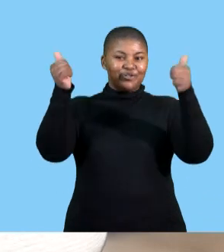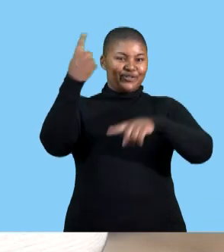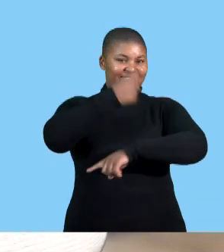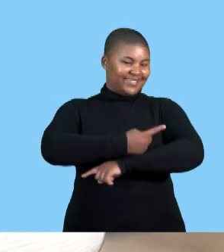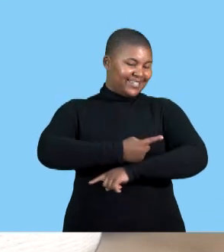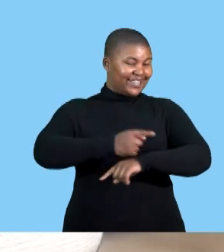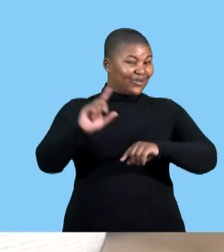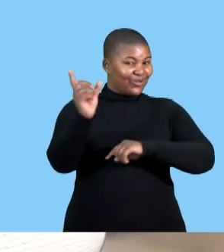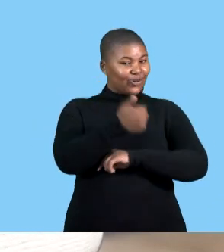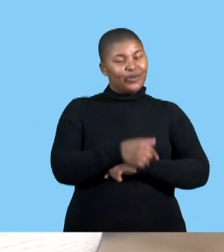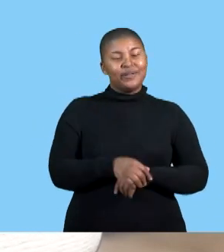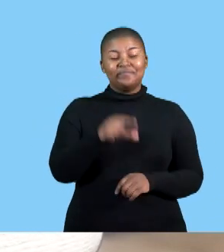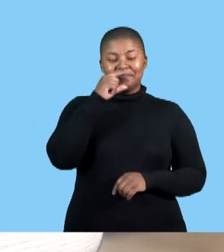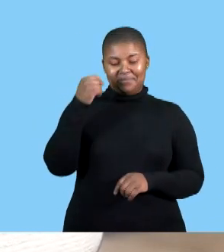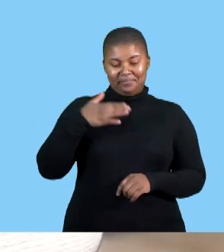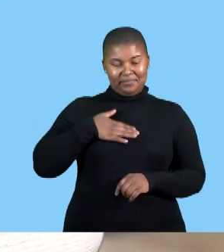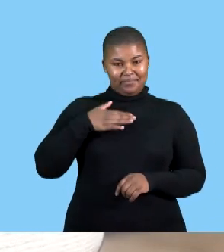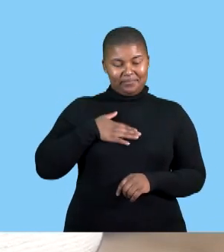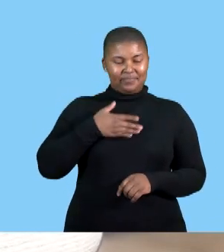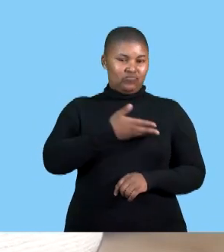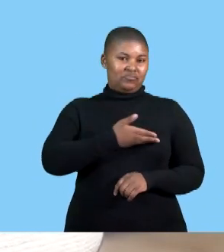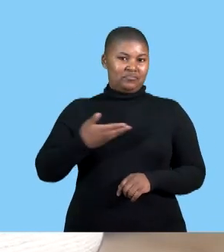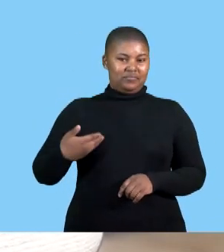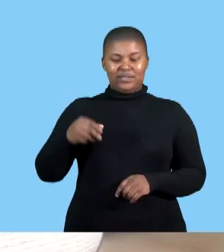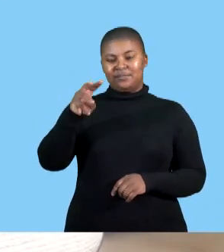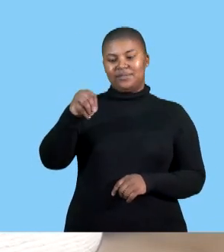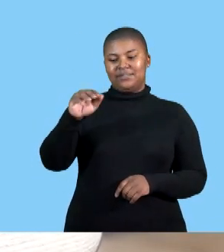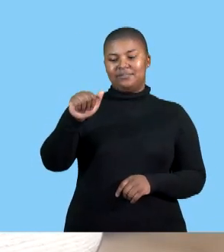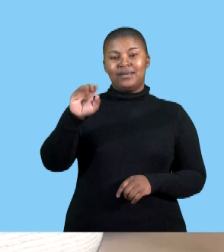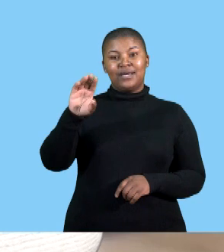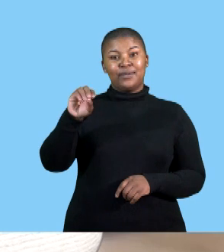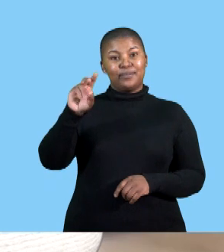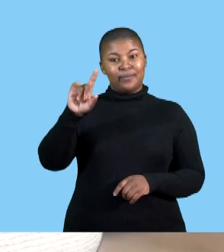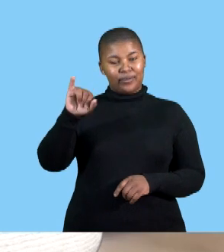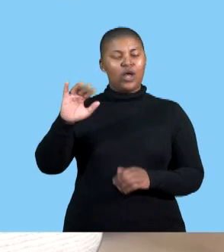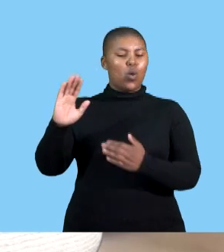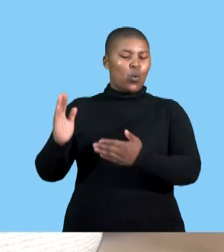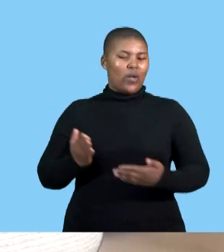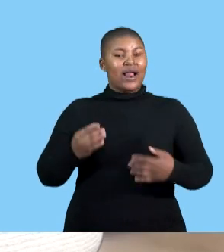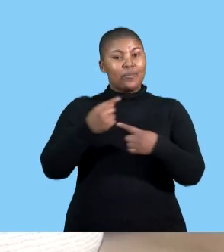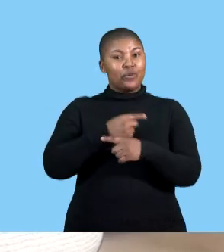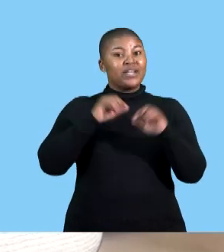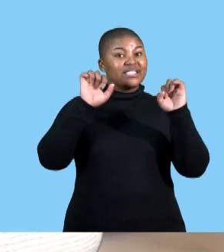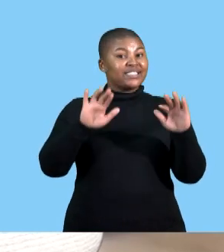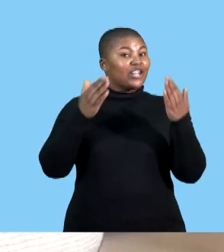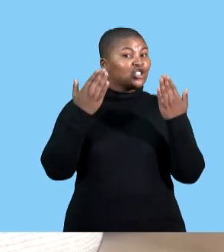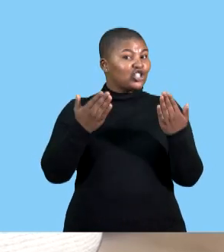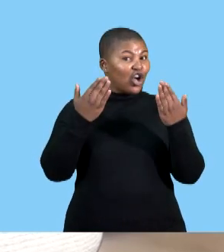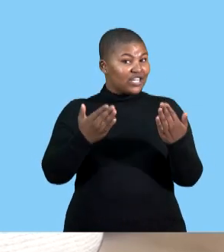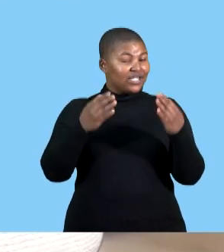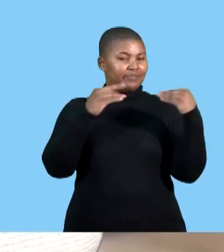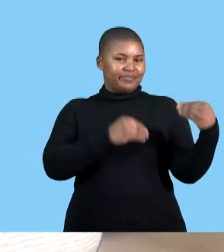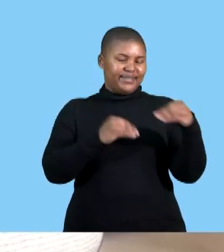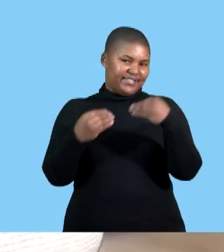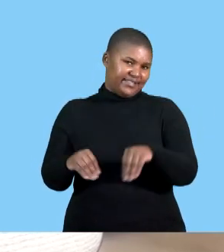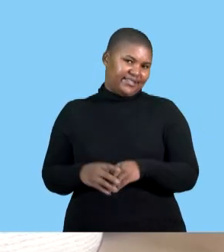Good day, everybody. My name is Ms. Mabue. I welcome you to today's grade 10 business studies lessons. And for today, we'll be focusing